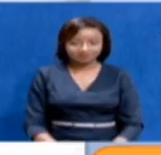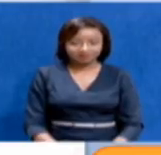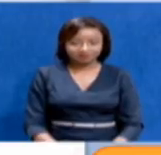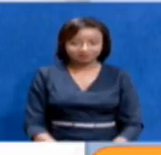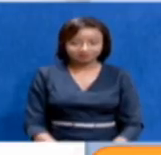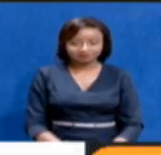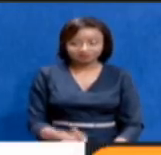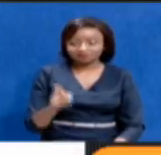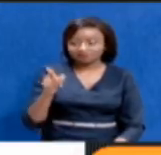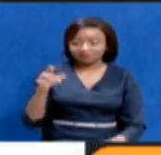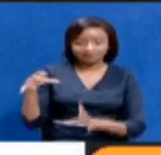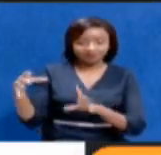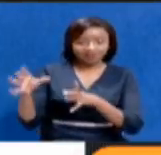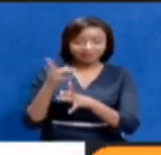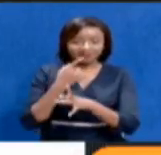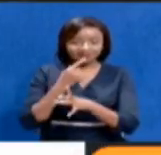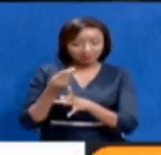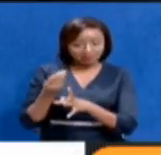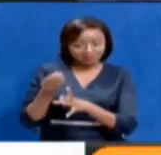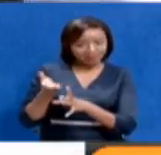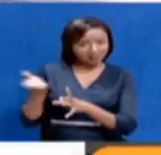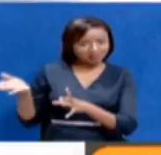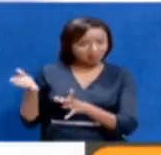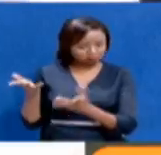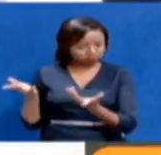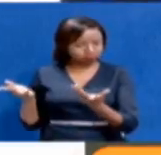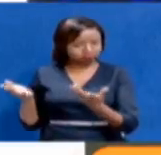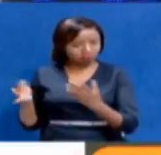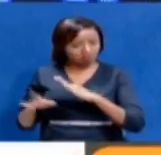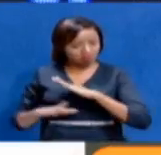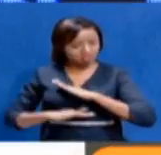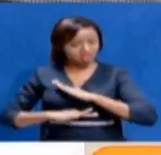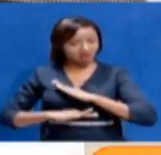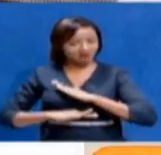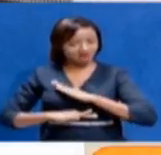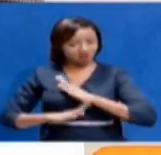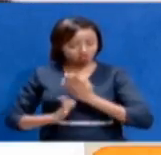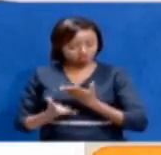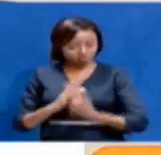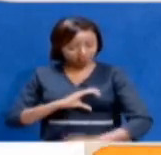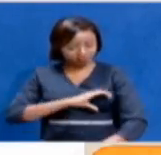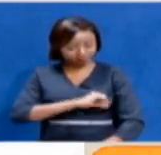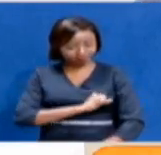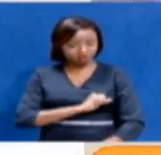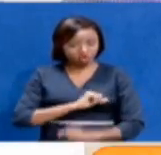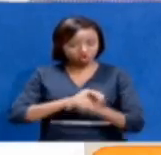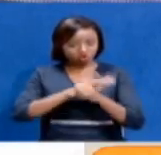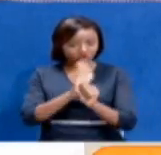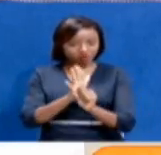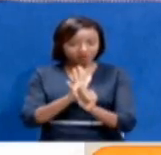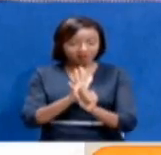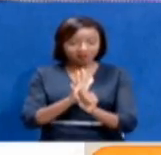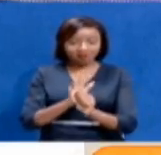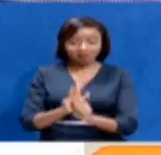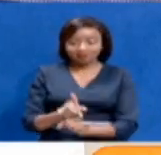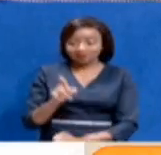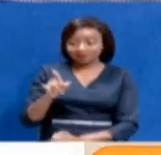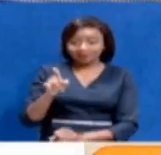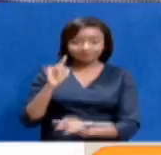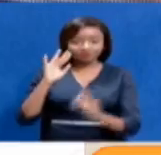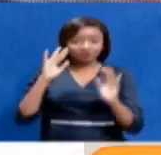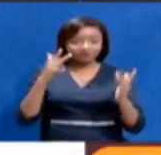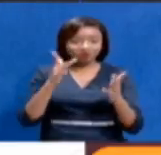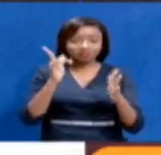The investment firm says that their cash reserves are sufficient enough to aid it ride the COVID-19 shocks. Centum, which invests in real